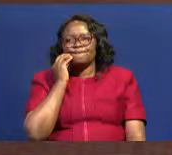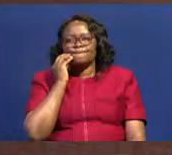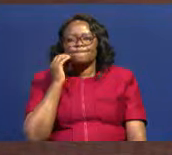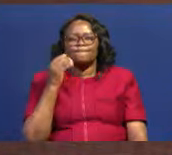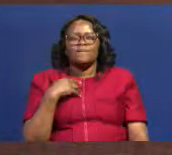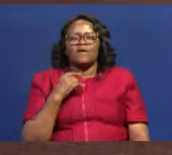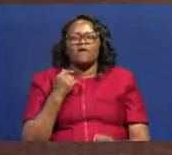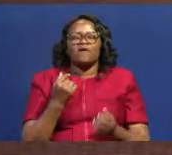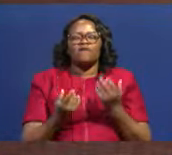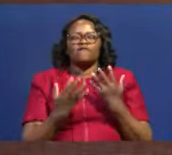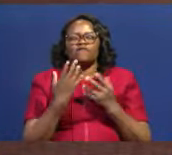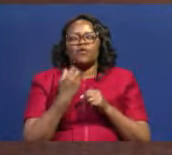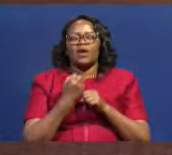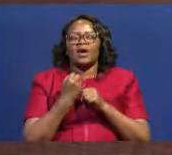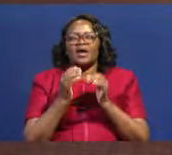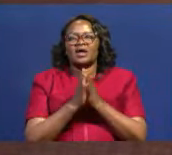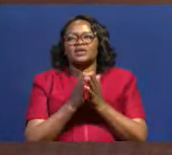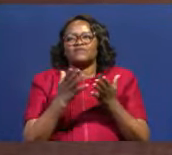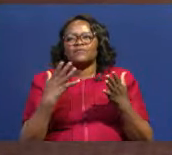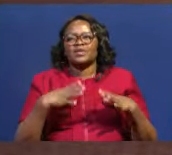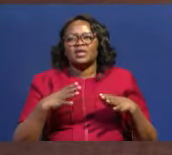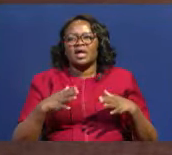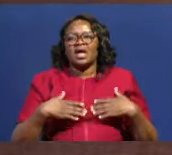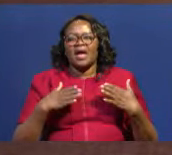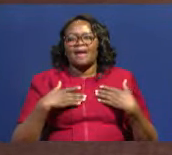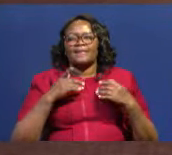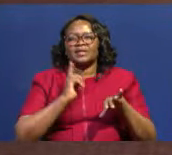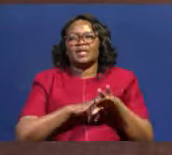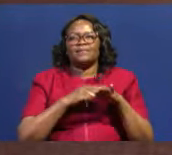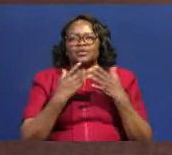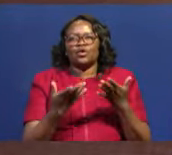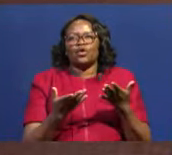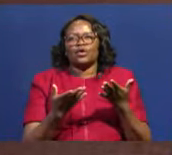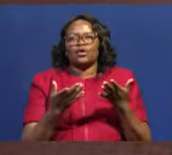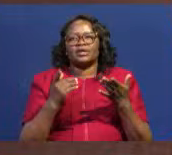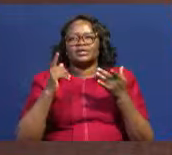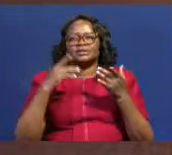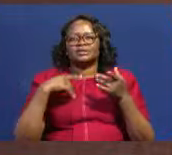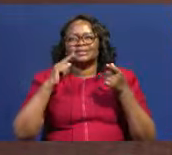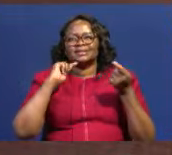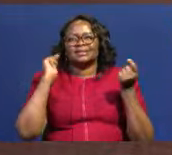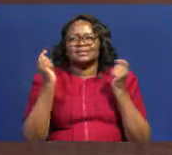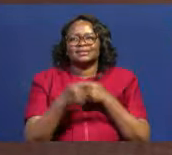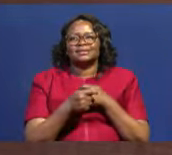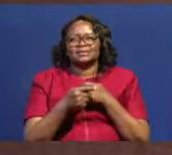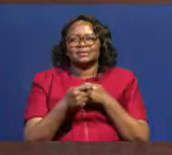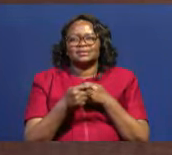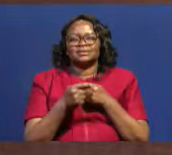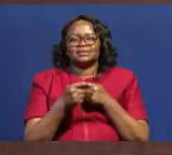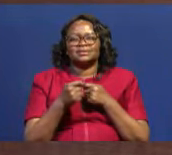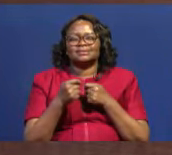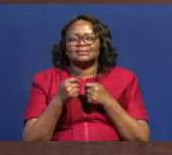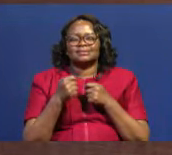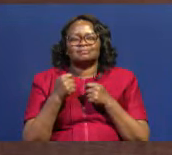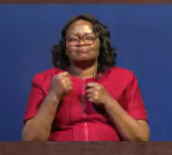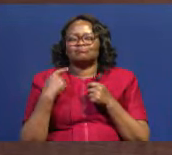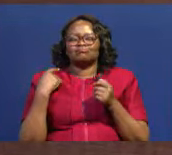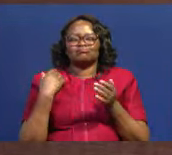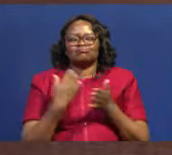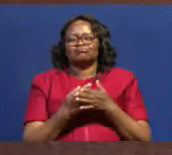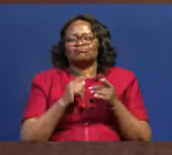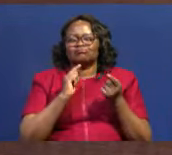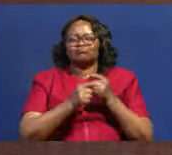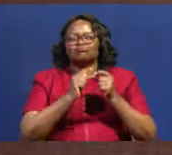and everybody is joyous and happy during these times. It has changed variously throughout the years. As time